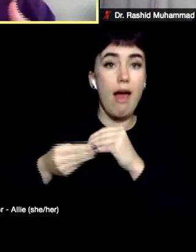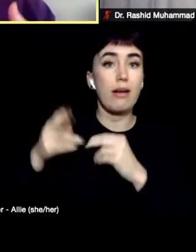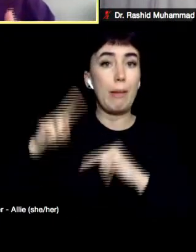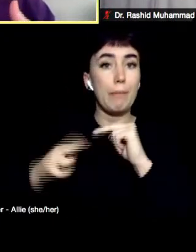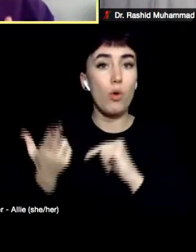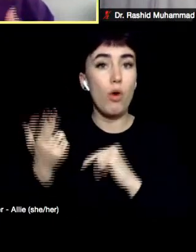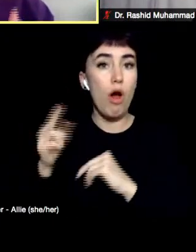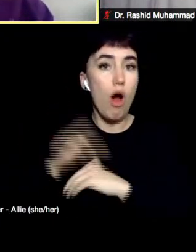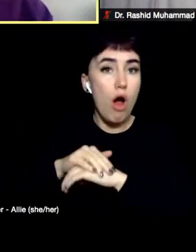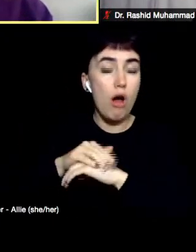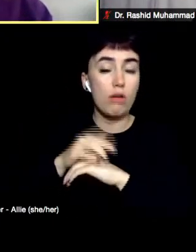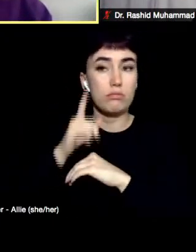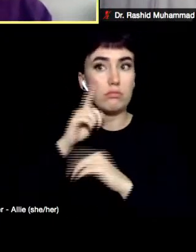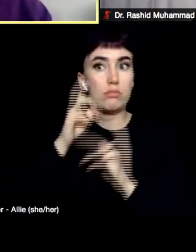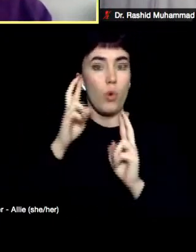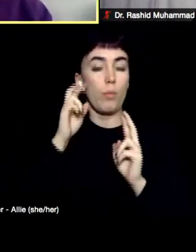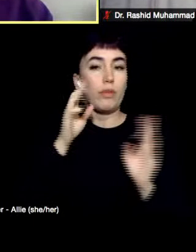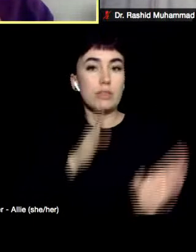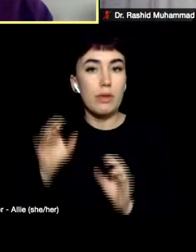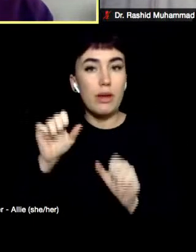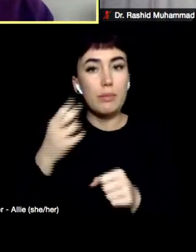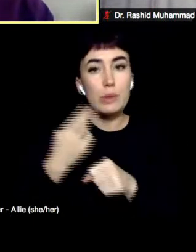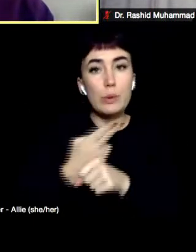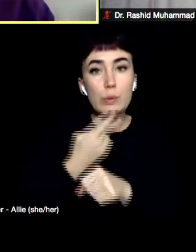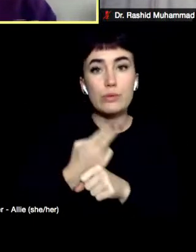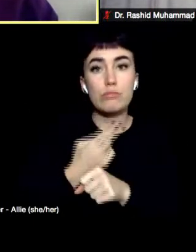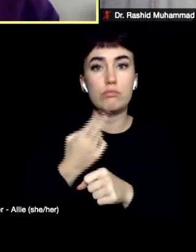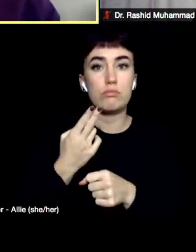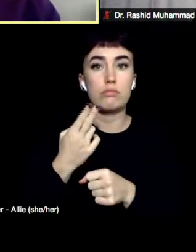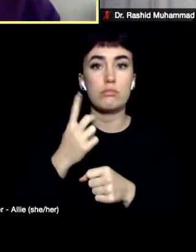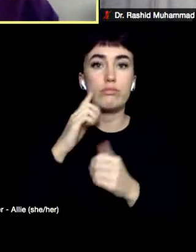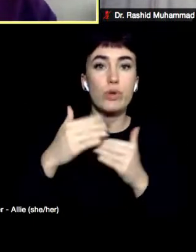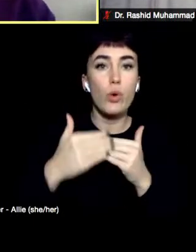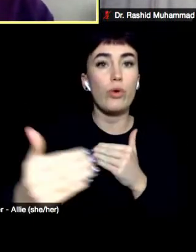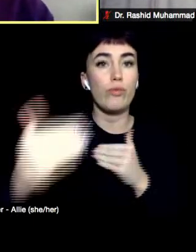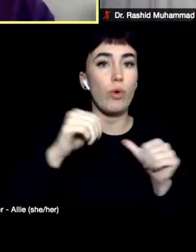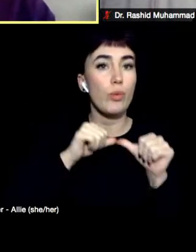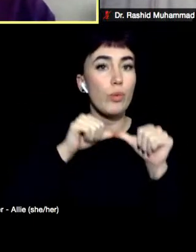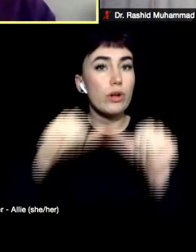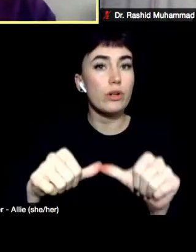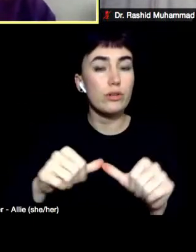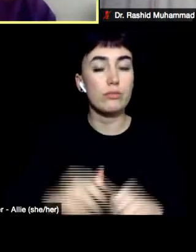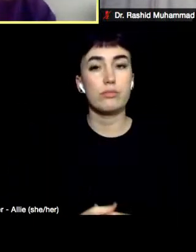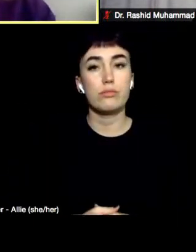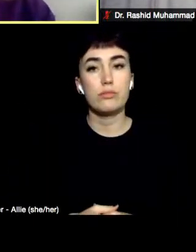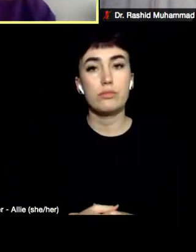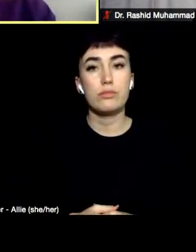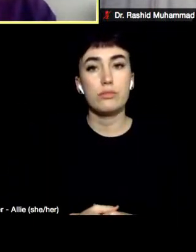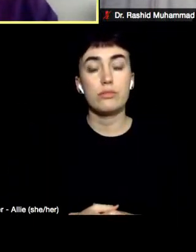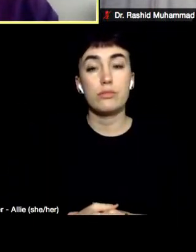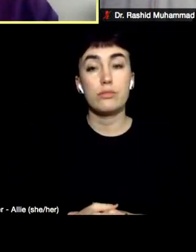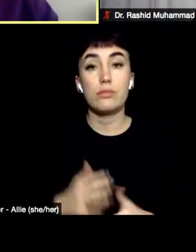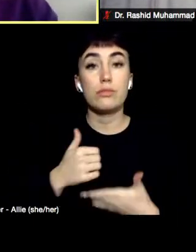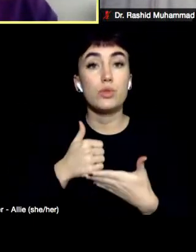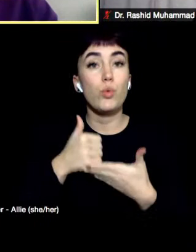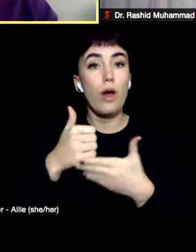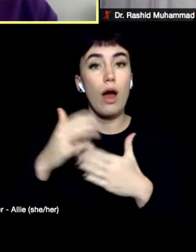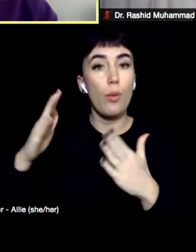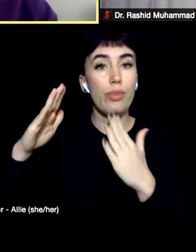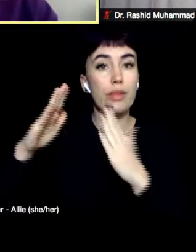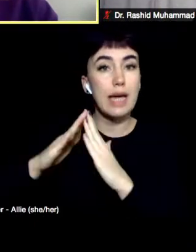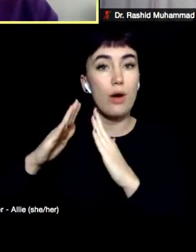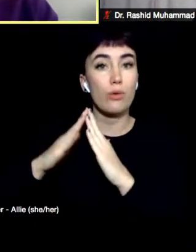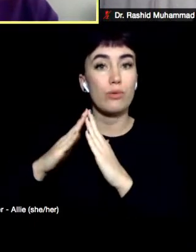hope is that this plan can be used going forward to help the town in